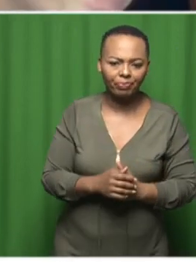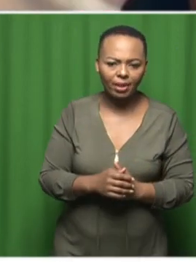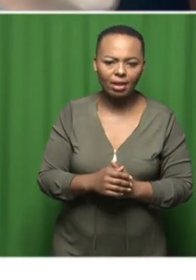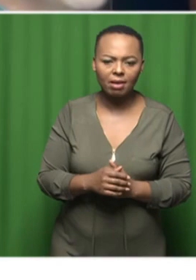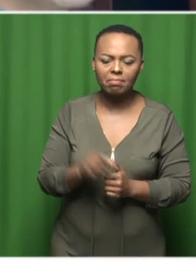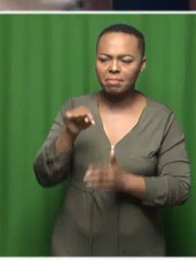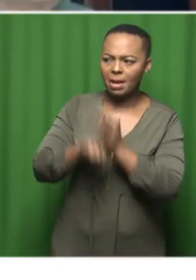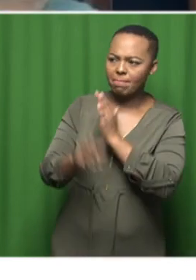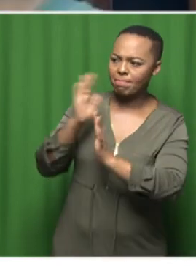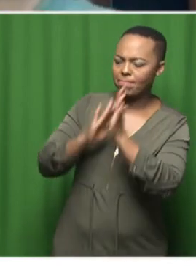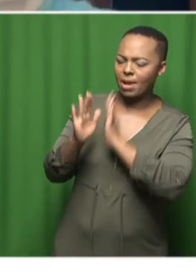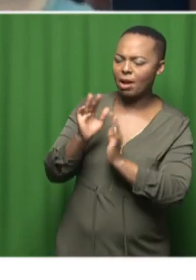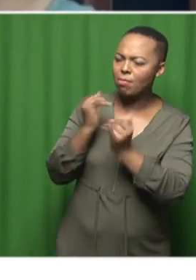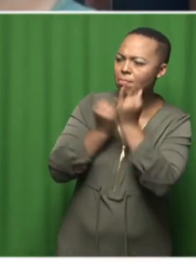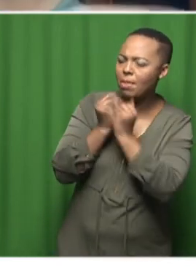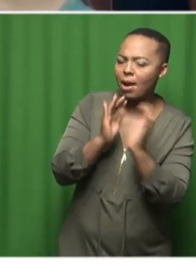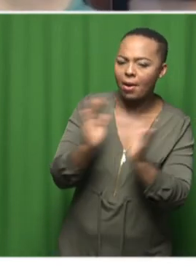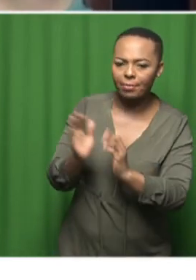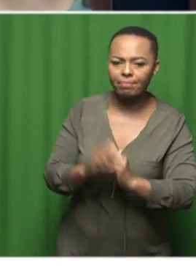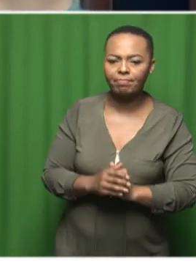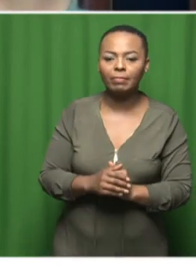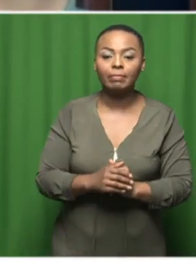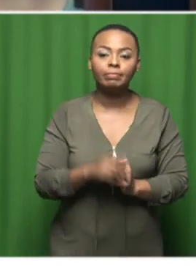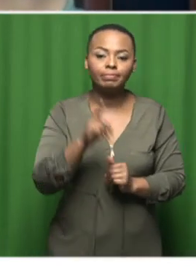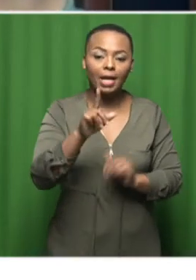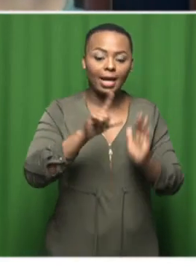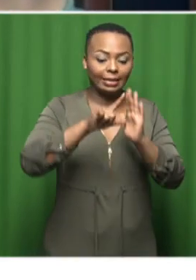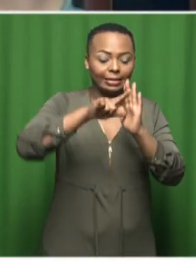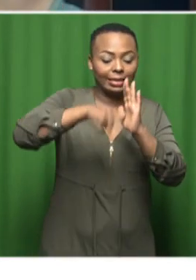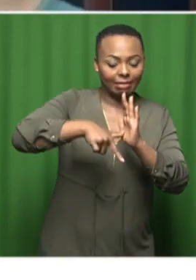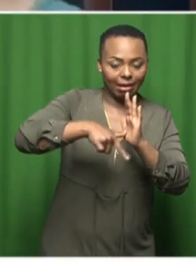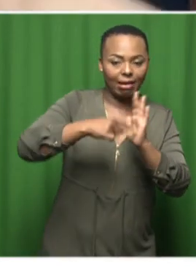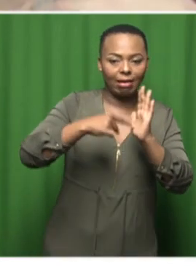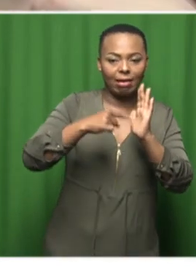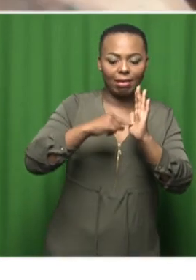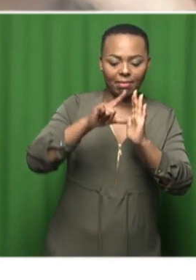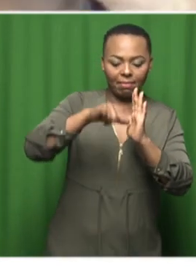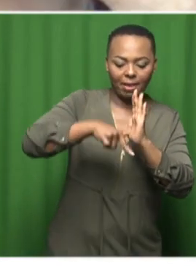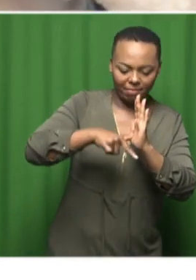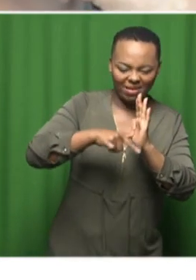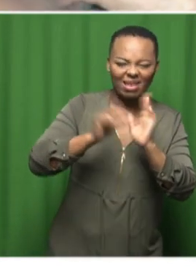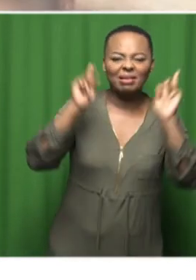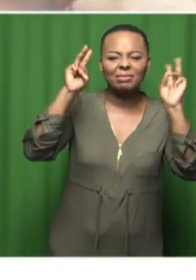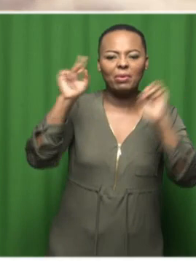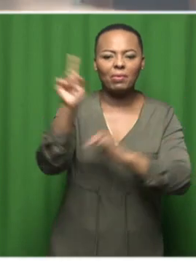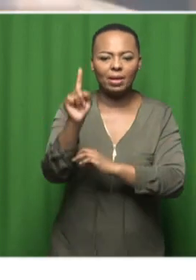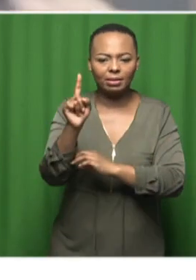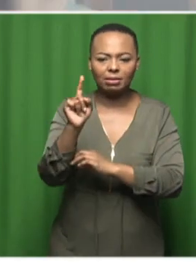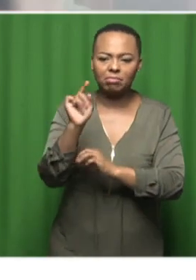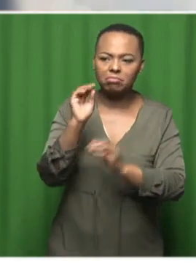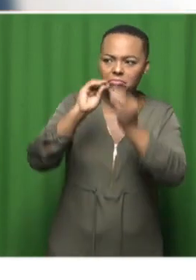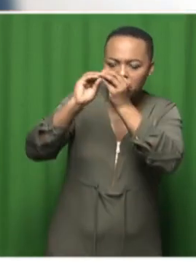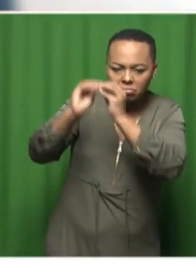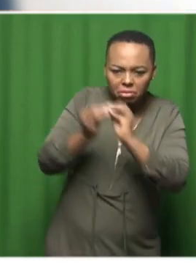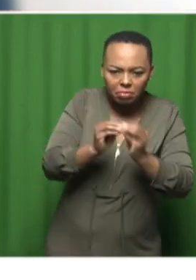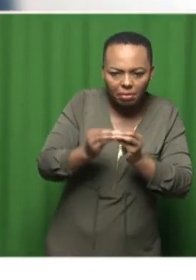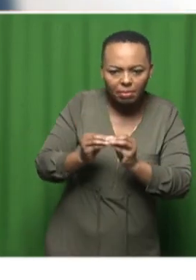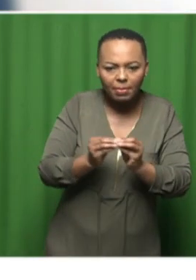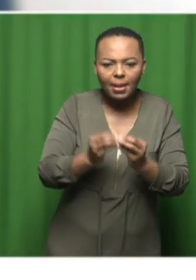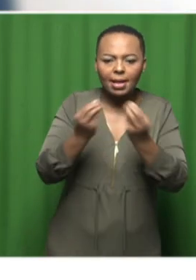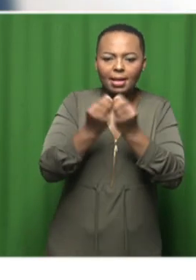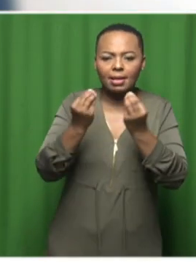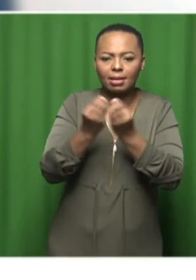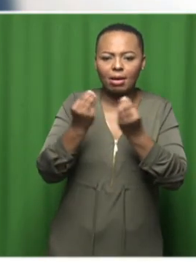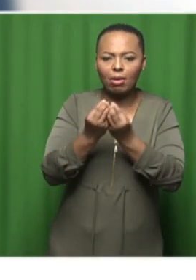So our design philosophy, our ethos is always about creating things that have a